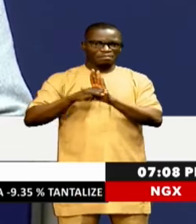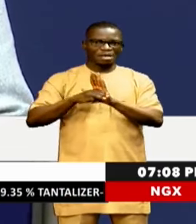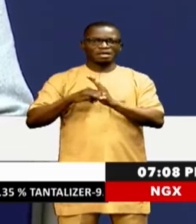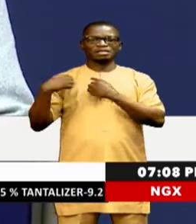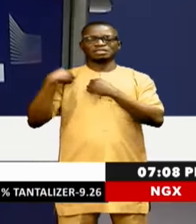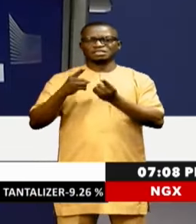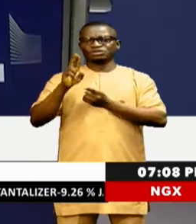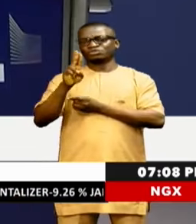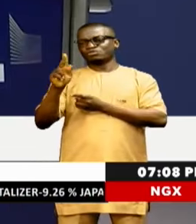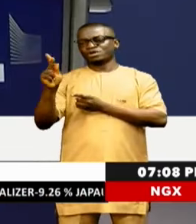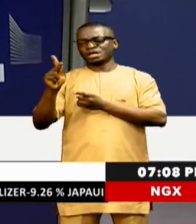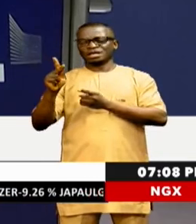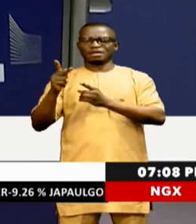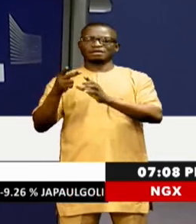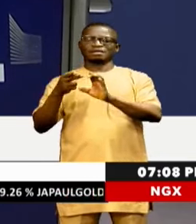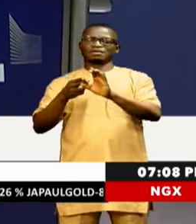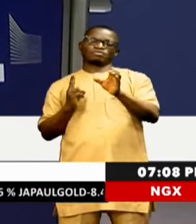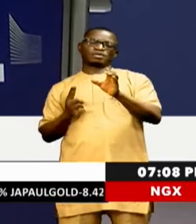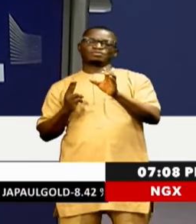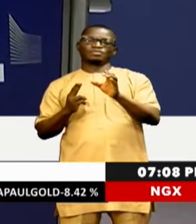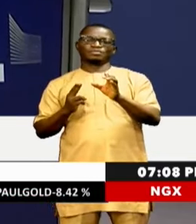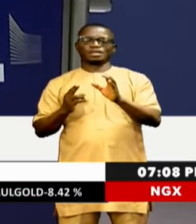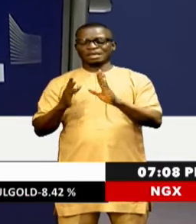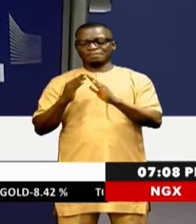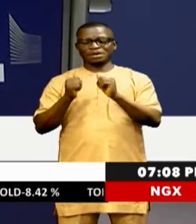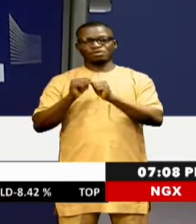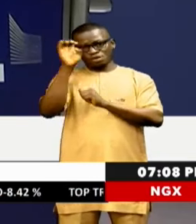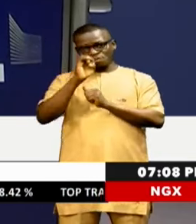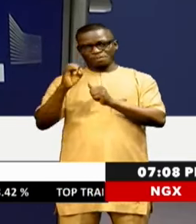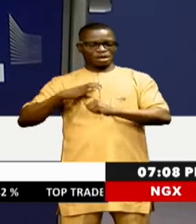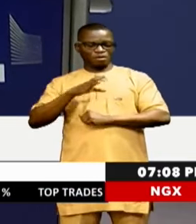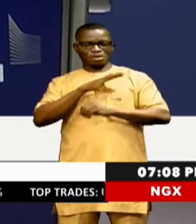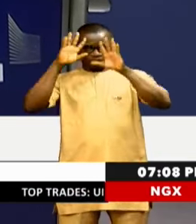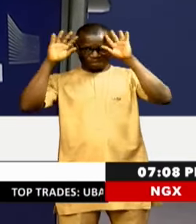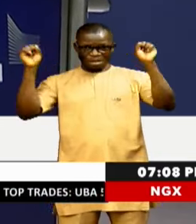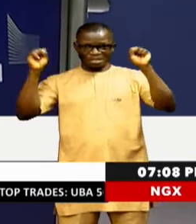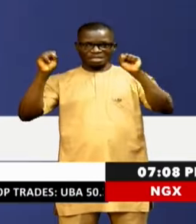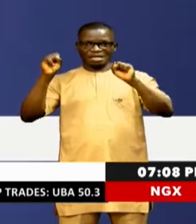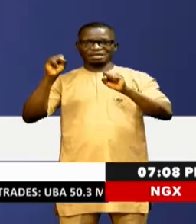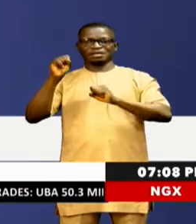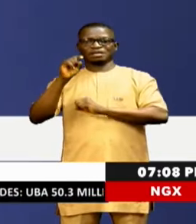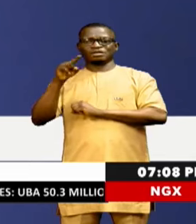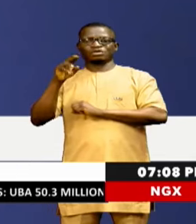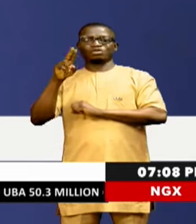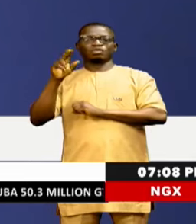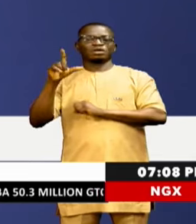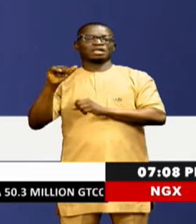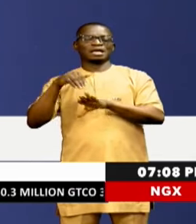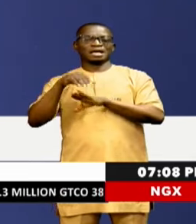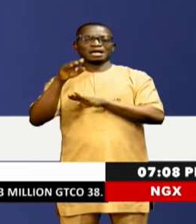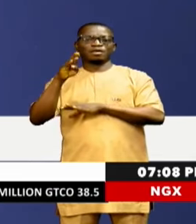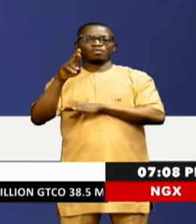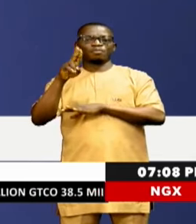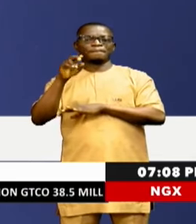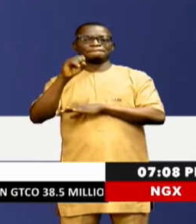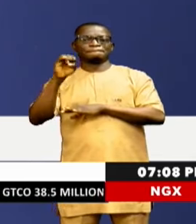UK quit the bloc. Keir Starmer met with European Commission President Ursula von der Leyen in Brussels. During